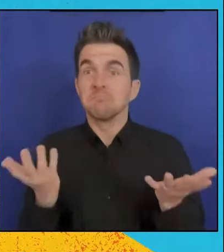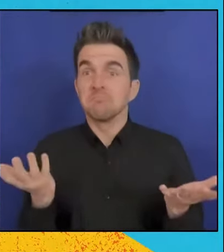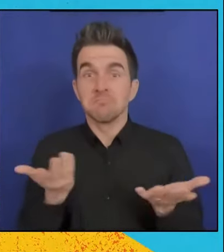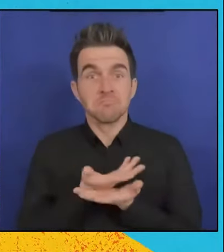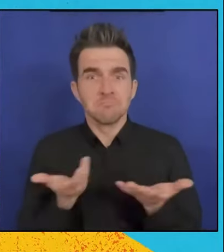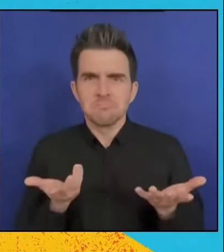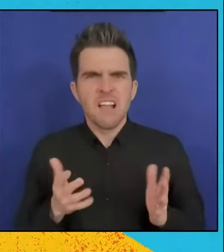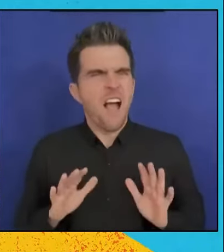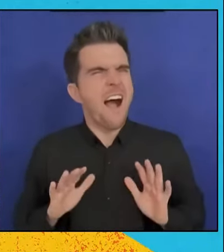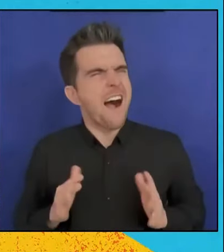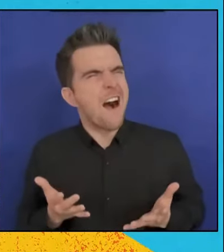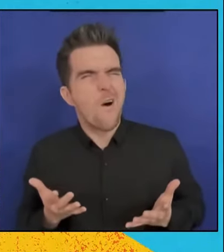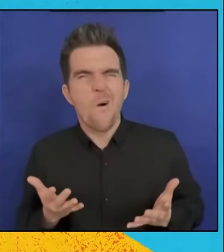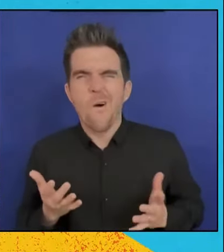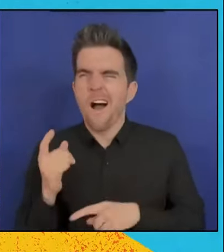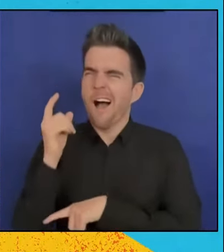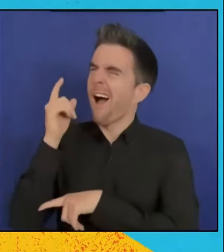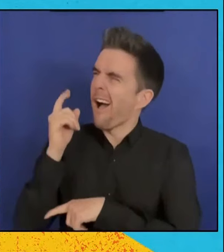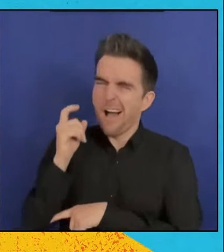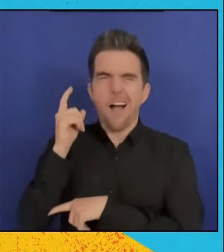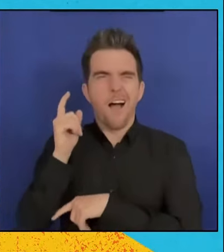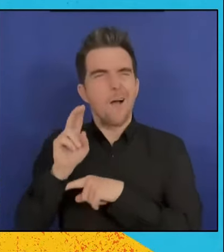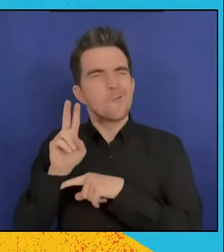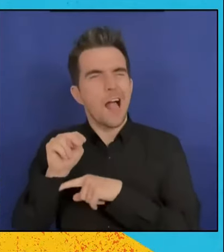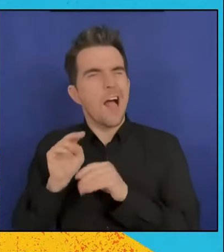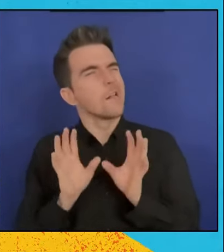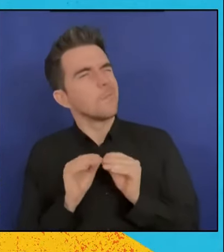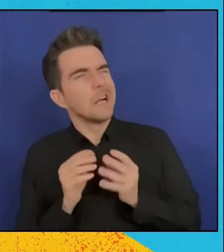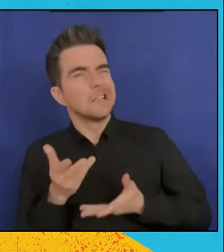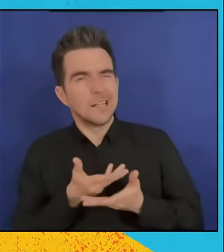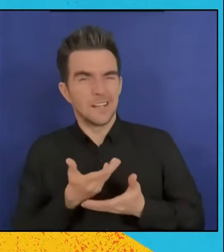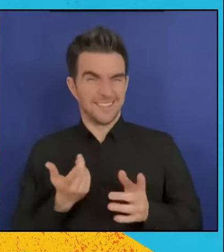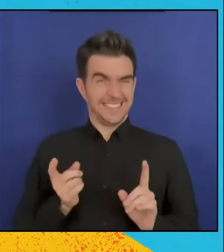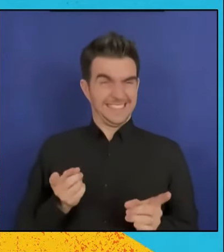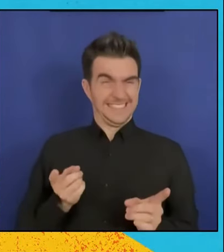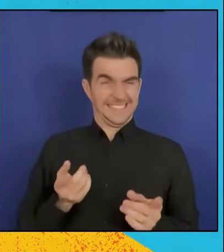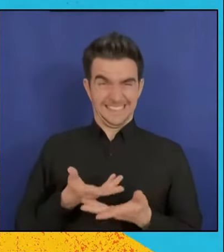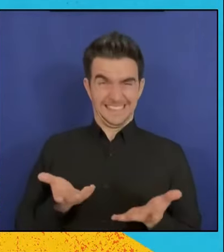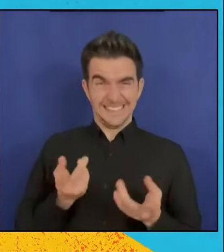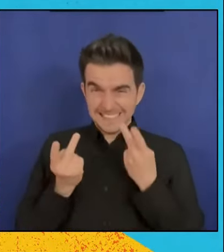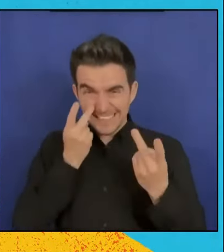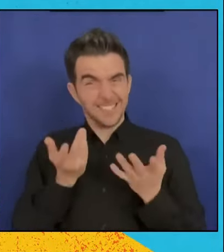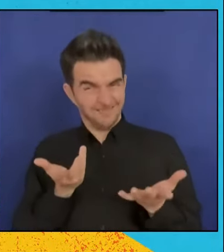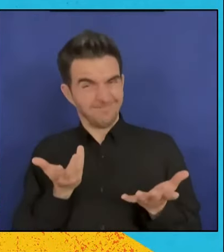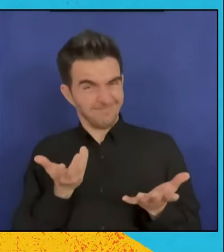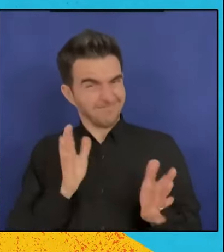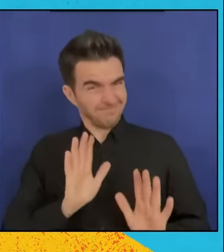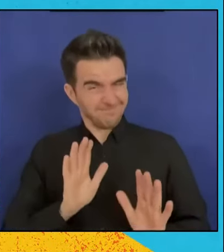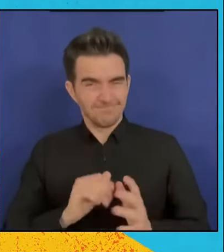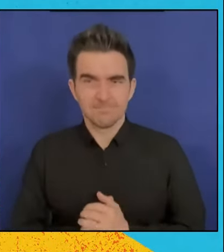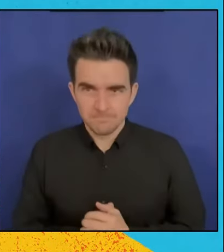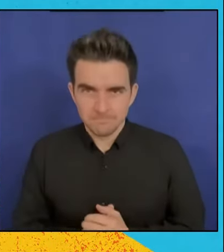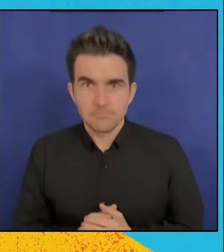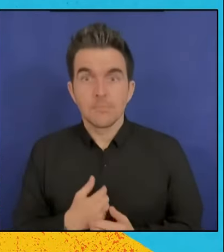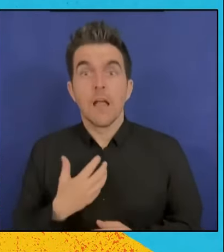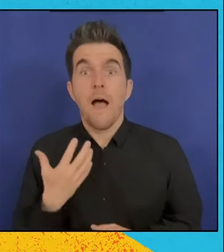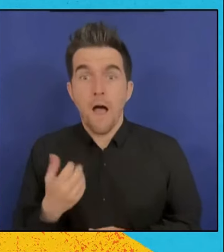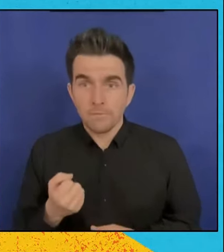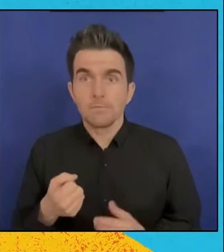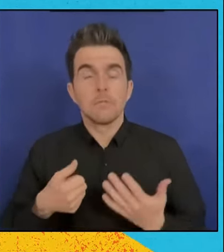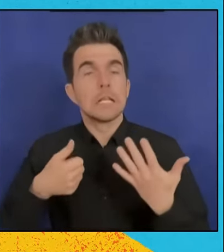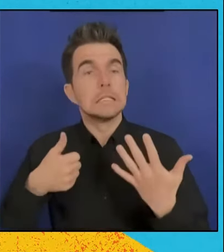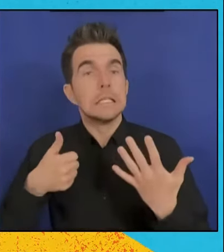this segment, and I'll introduce each of them when I pose questions to them directly. You are welcome to read their full biographies online